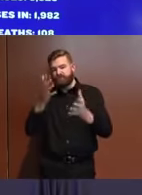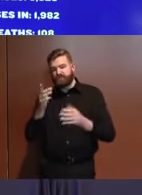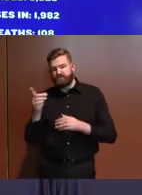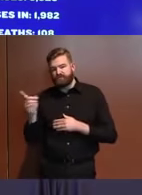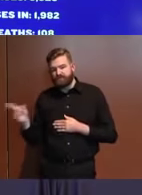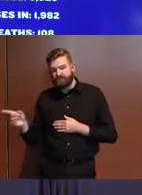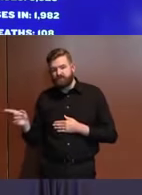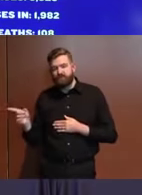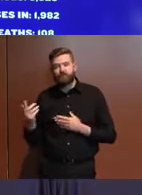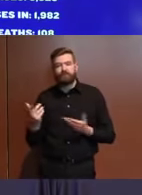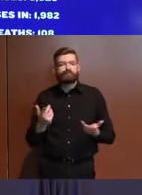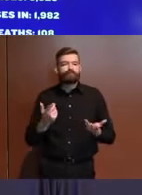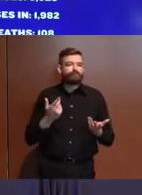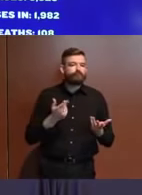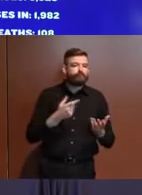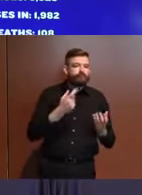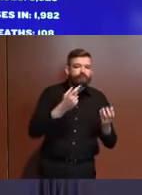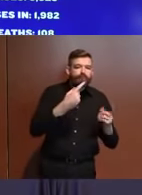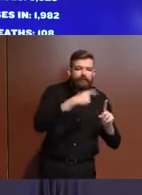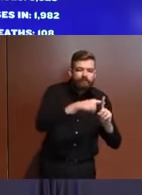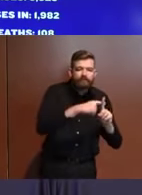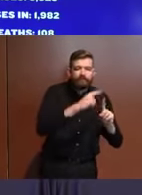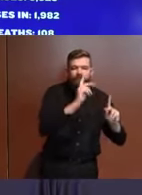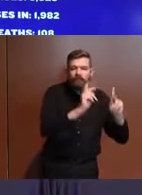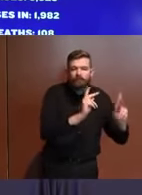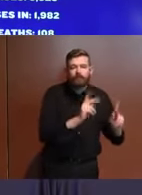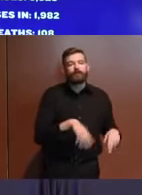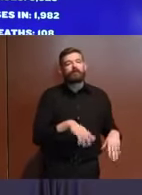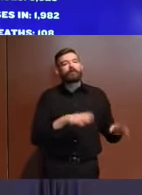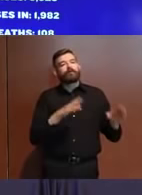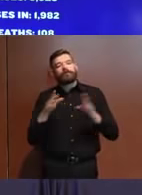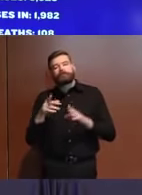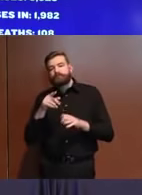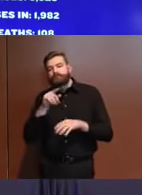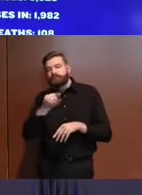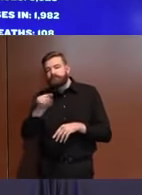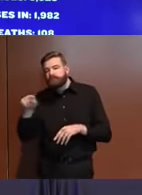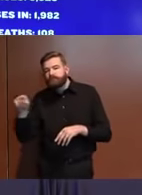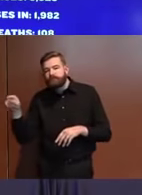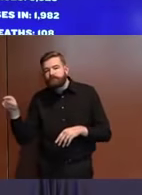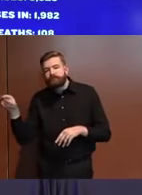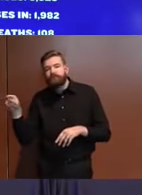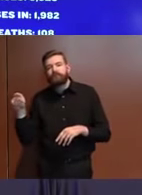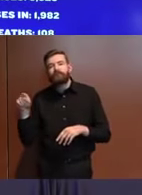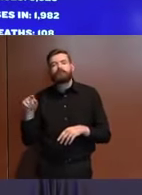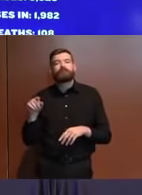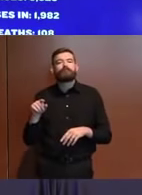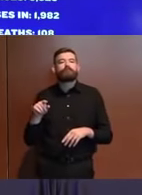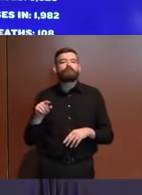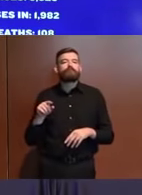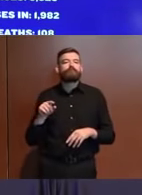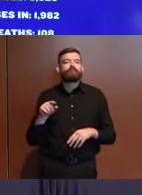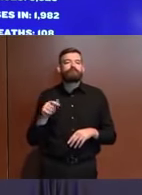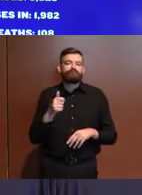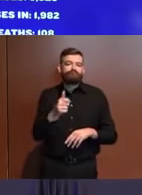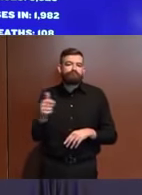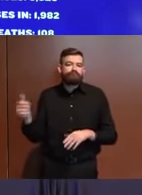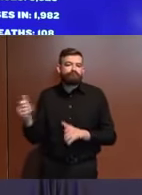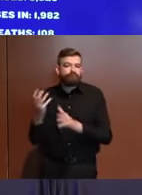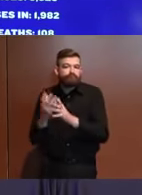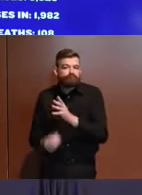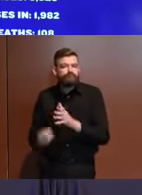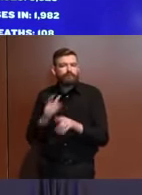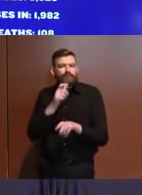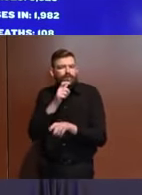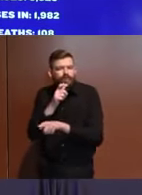positive cases as well as general information about the lives that we have lost.